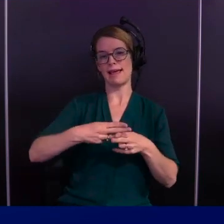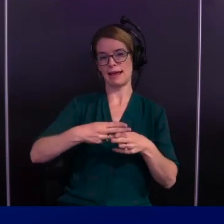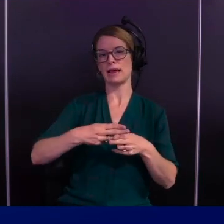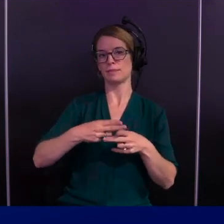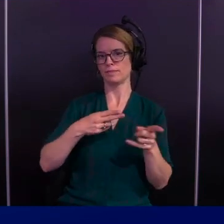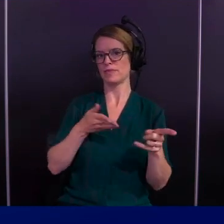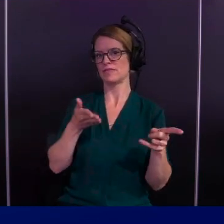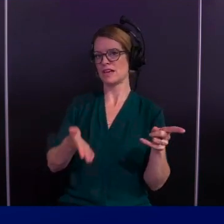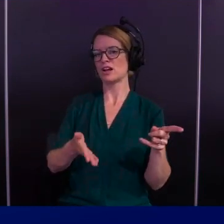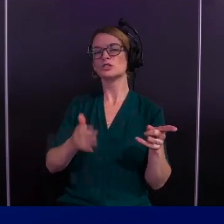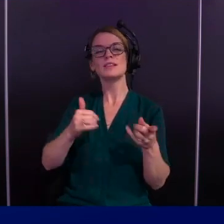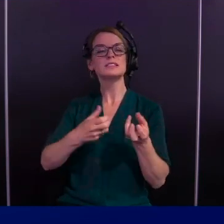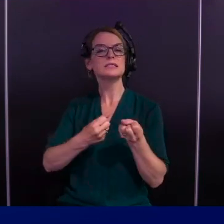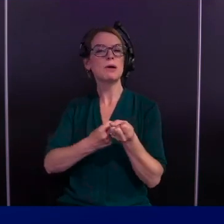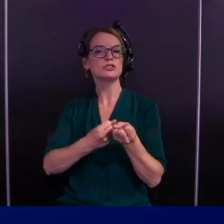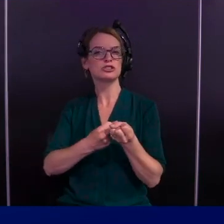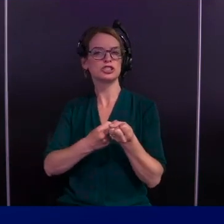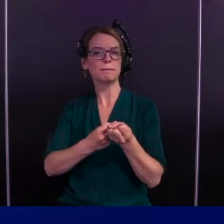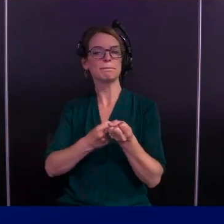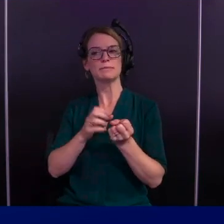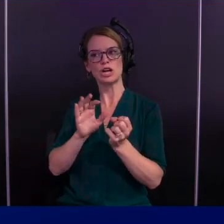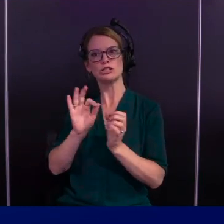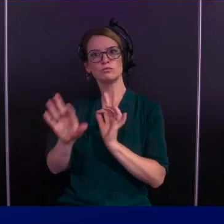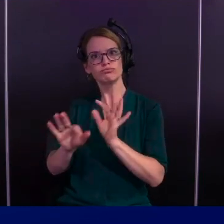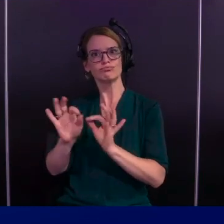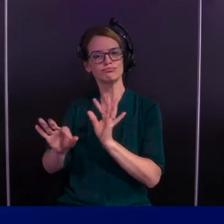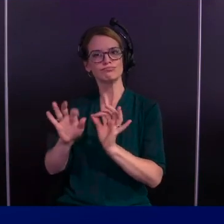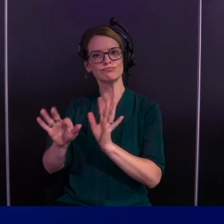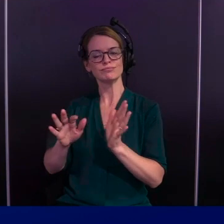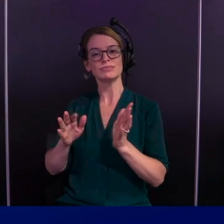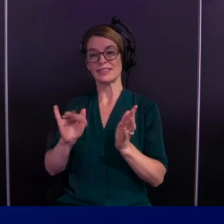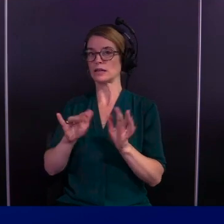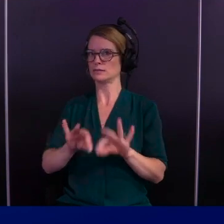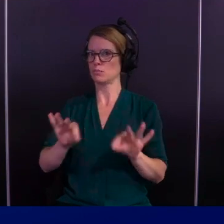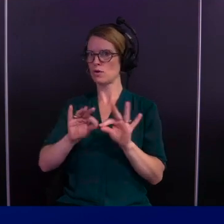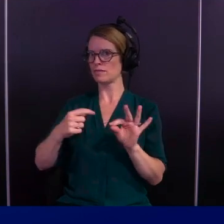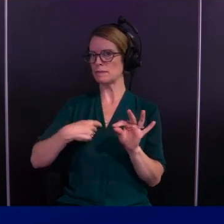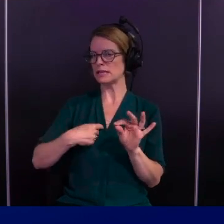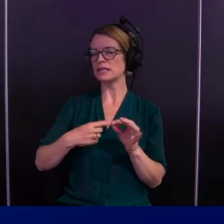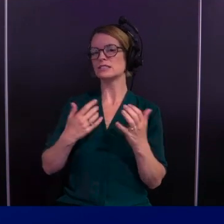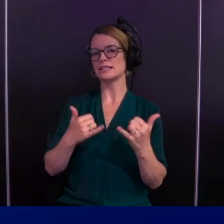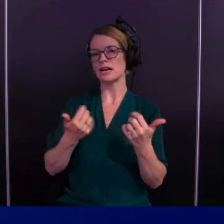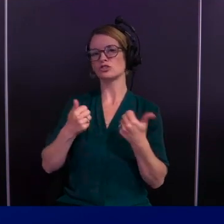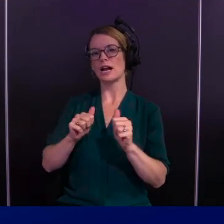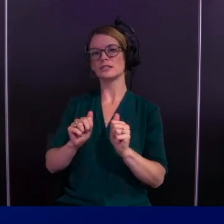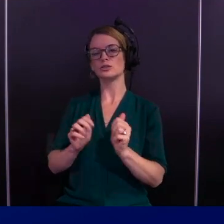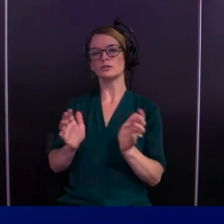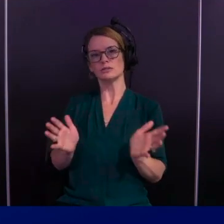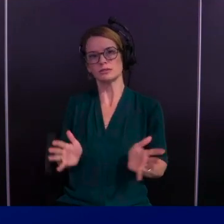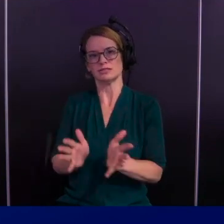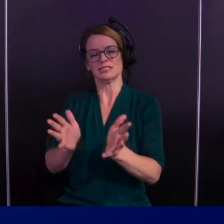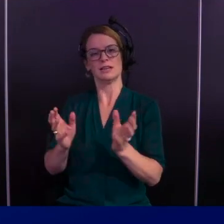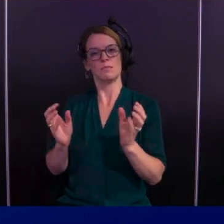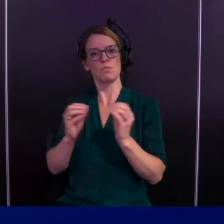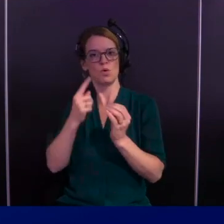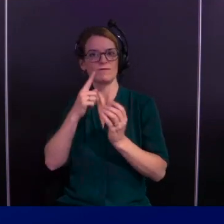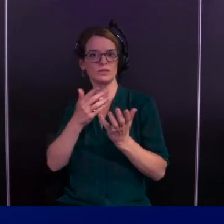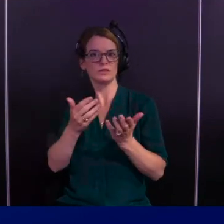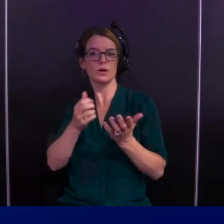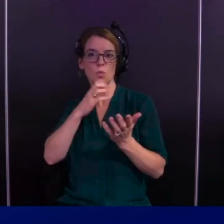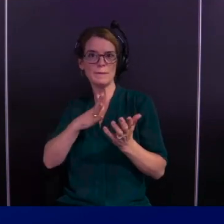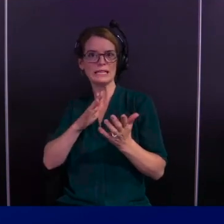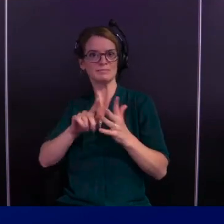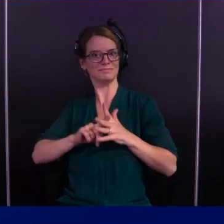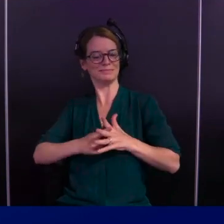that sponsorship has been a really key aspect for me in my career. So I'm trying to do that more for women that are earlier in their career. Awesome. That